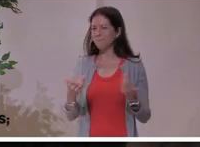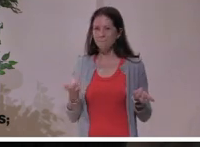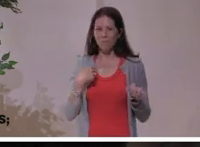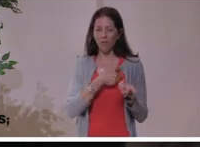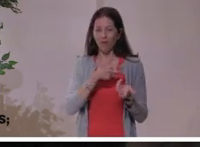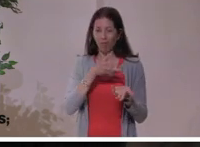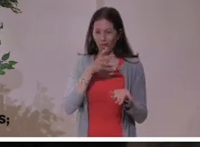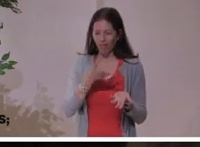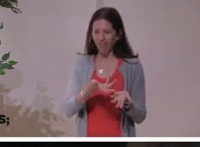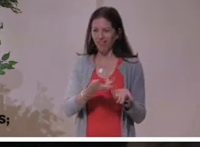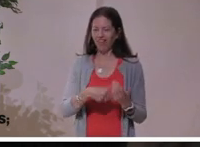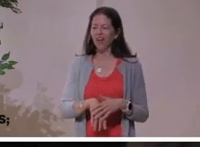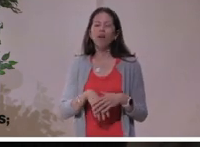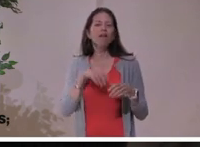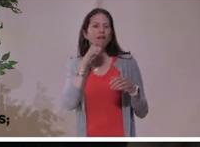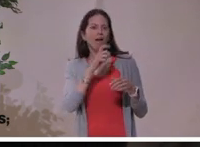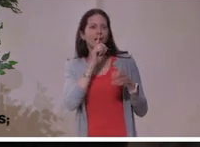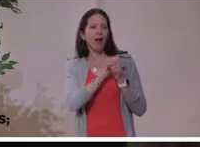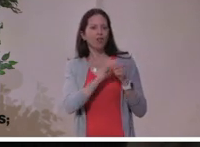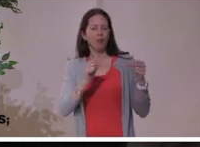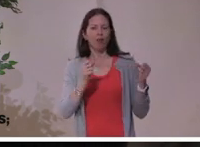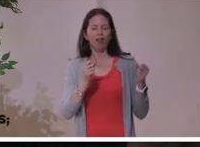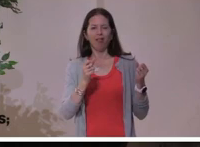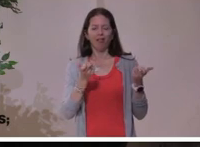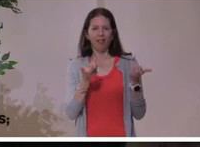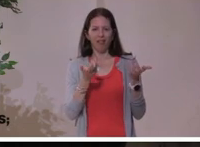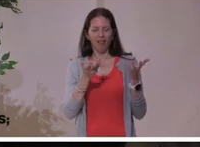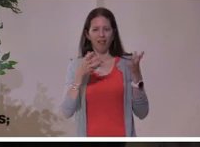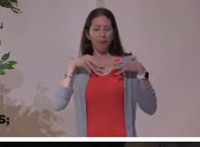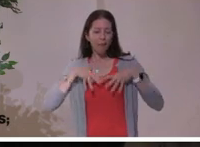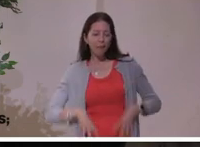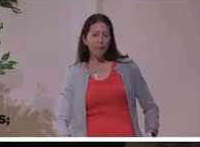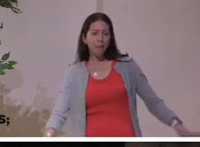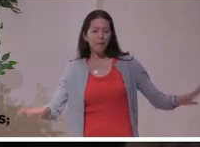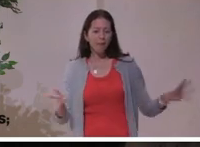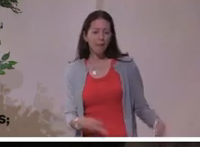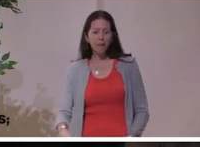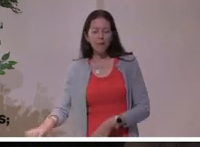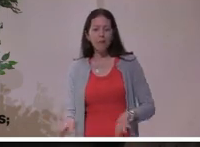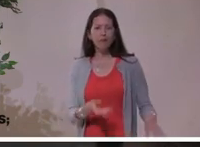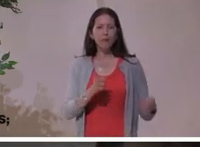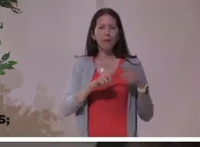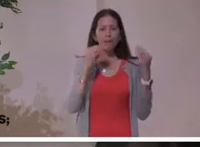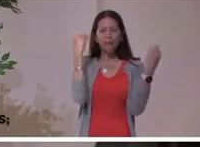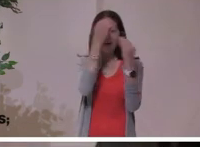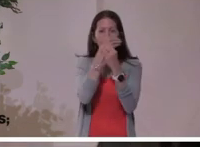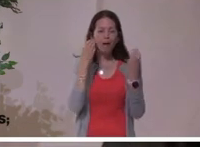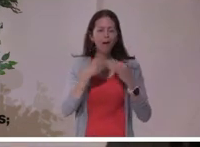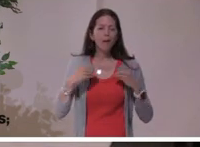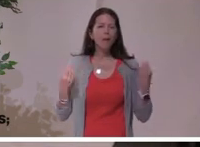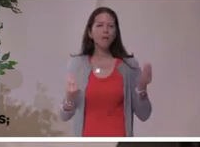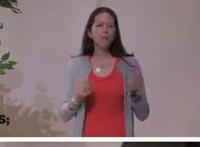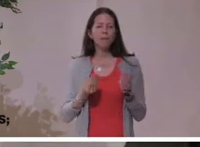is. Not just the actual accoutrements and the beadwork and everything, but, I mean, the makeup.